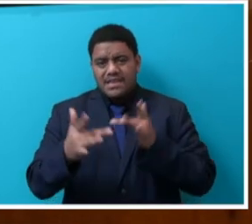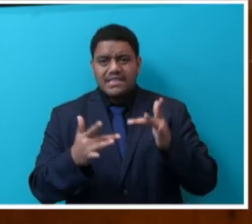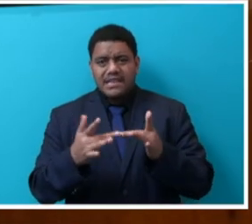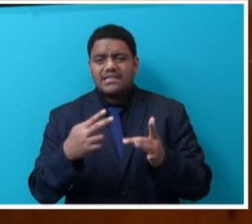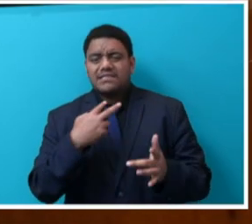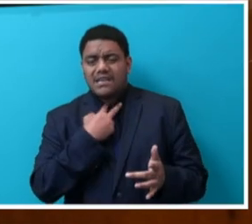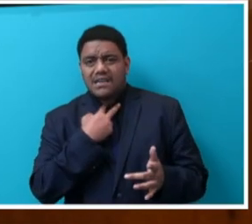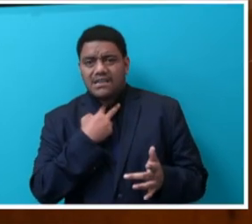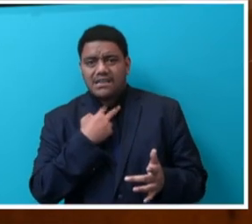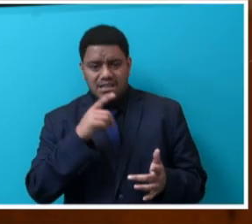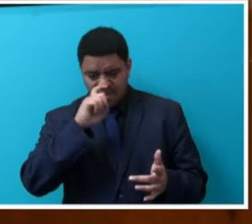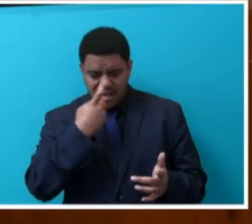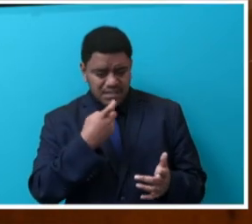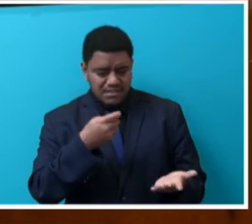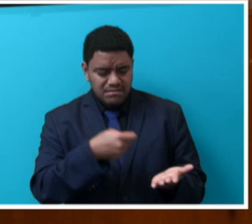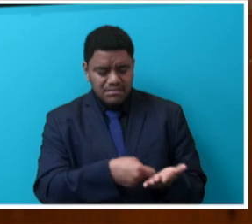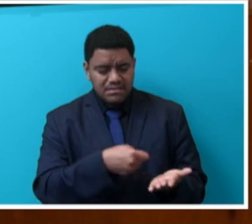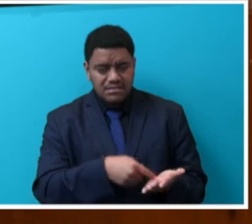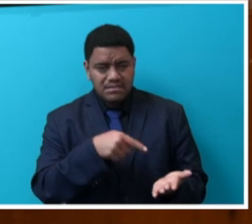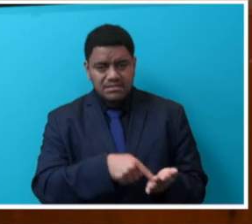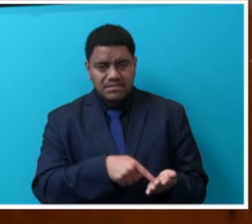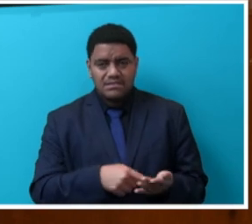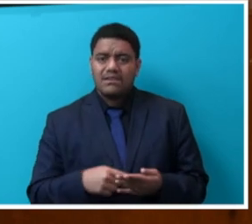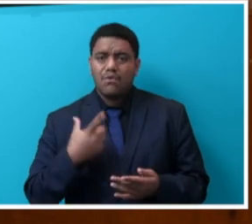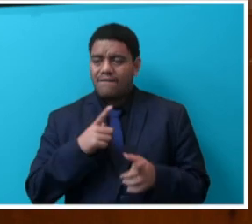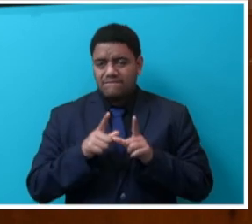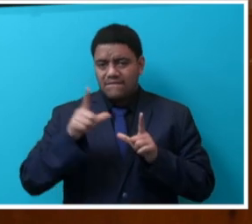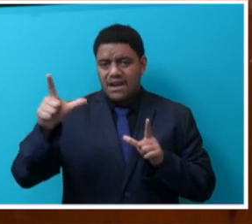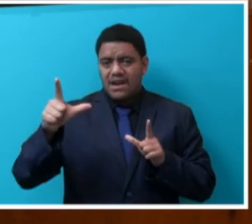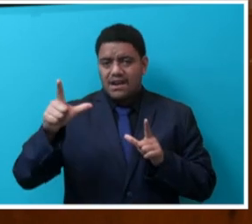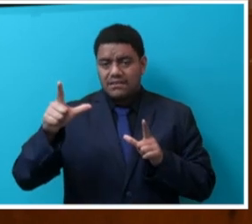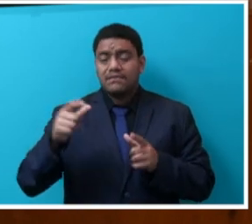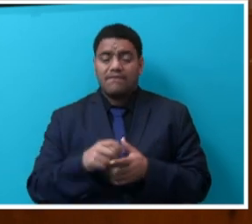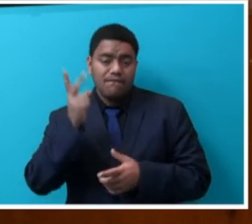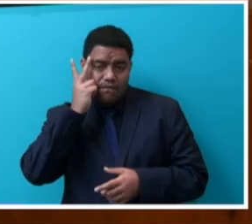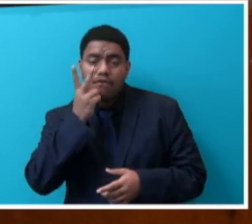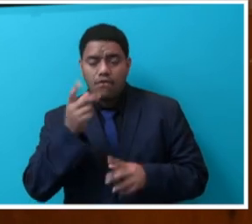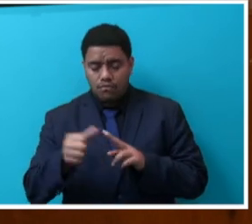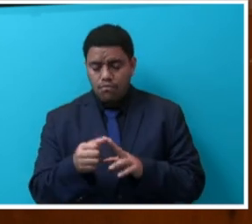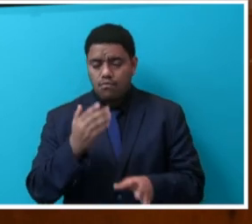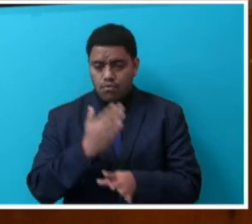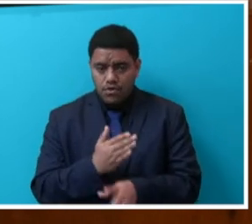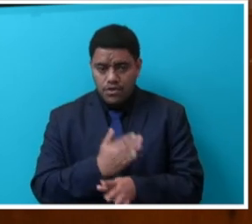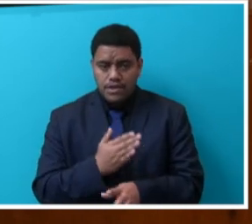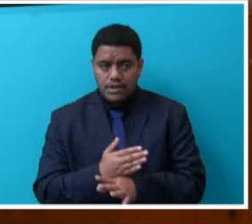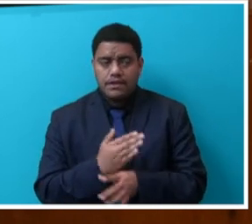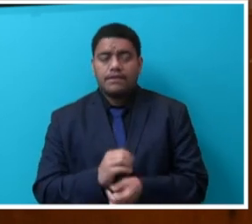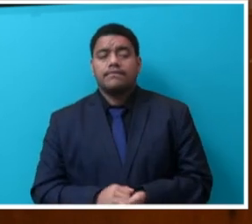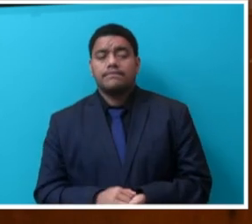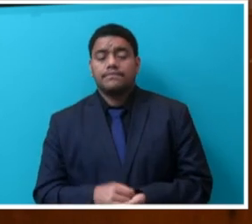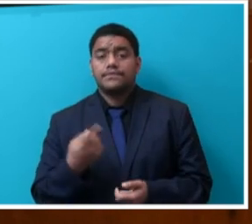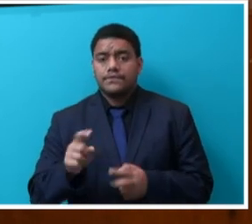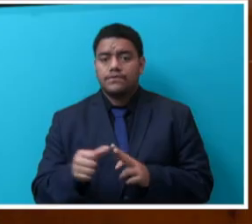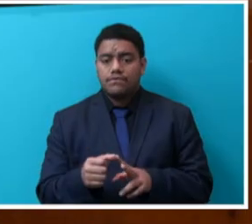main e-transport system itself was still working. Vodafone resolved the problem that same evening, and all services